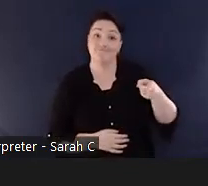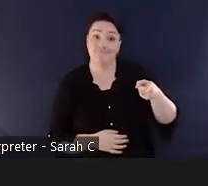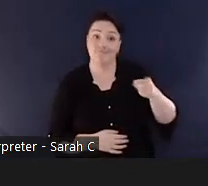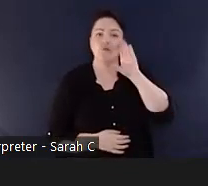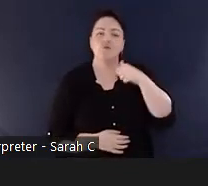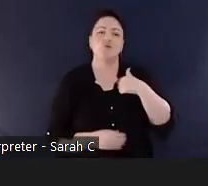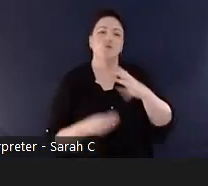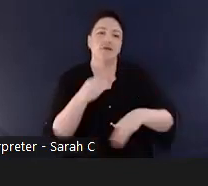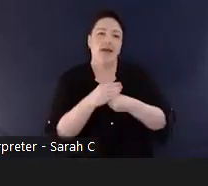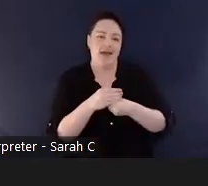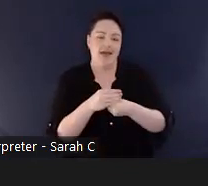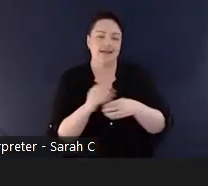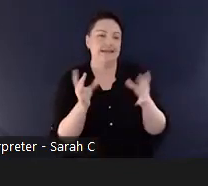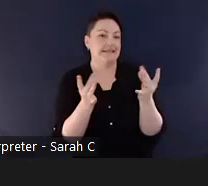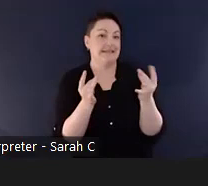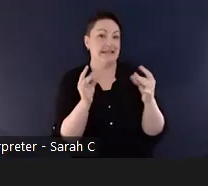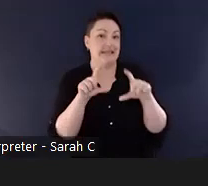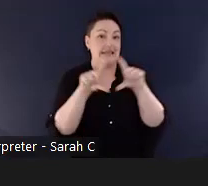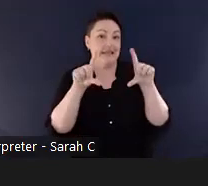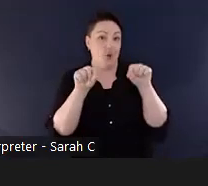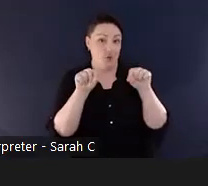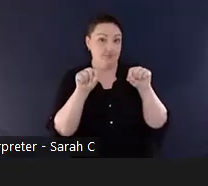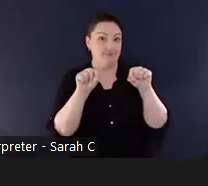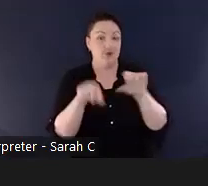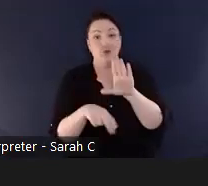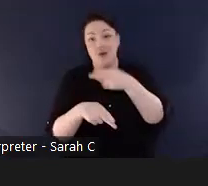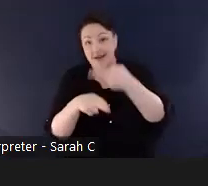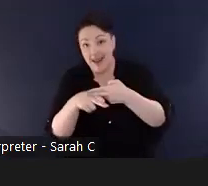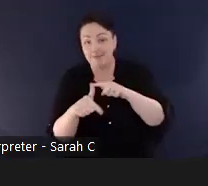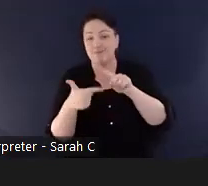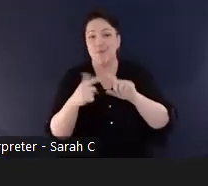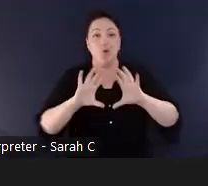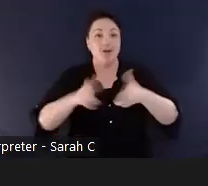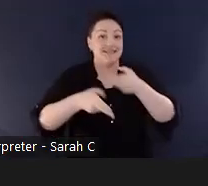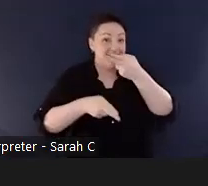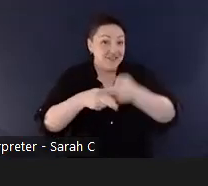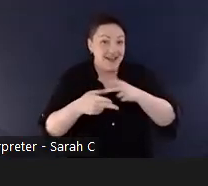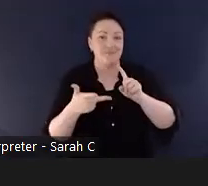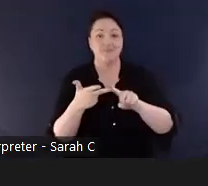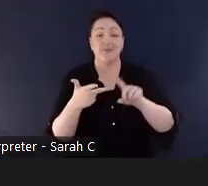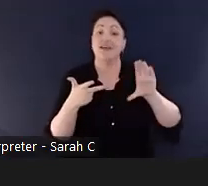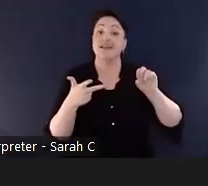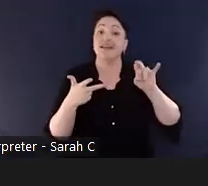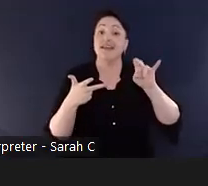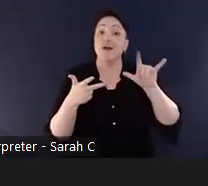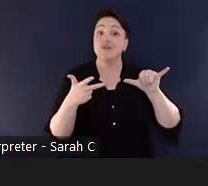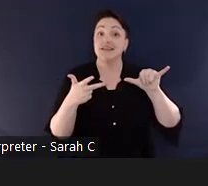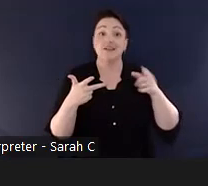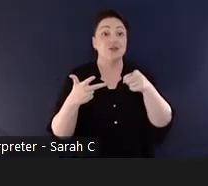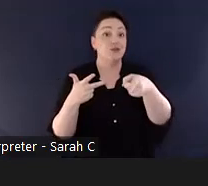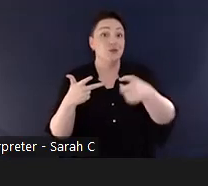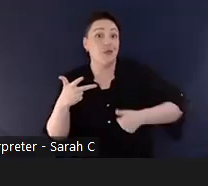organization, also the county that you are living or working in, the project type you might be interested